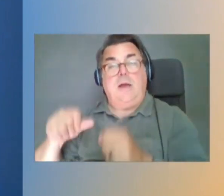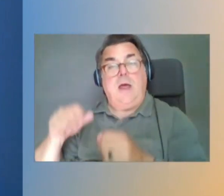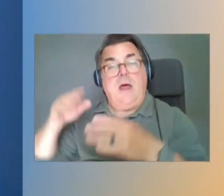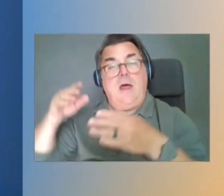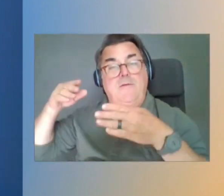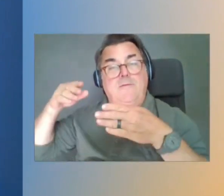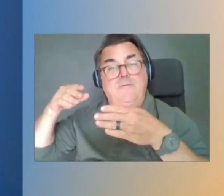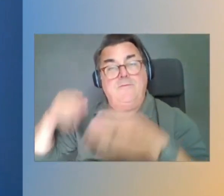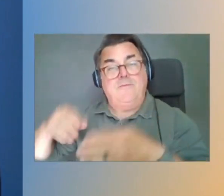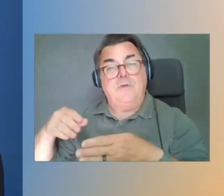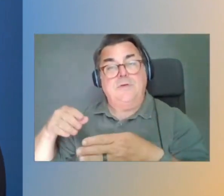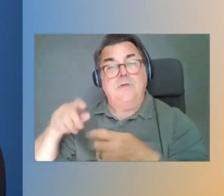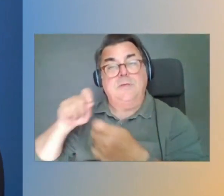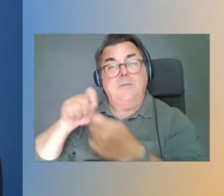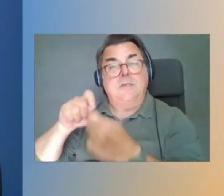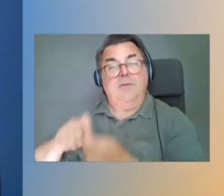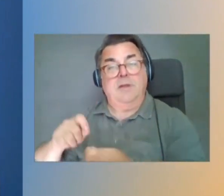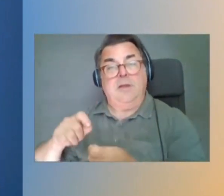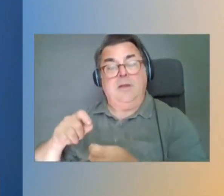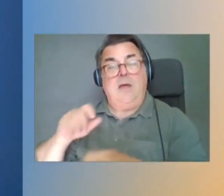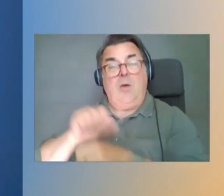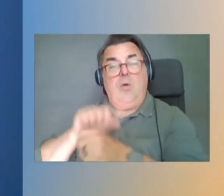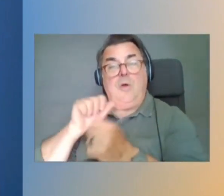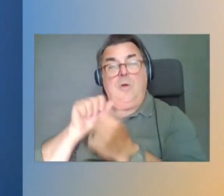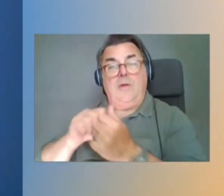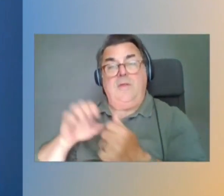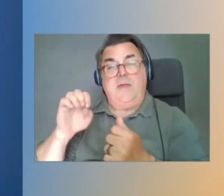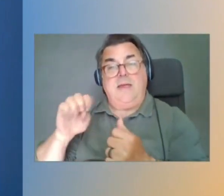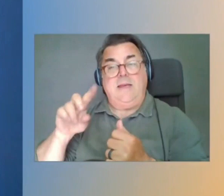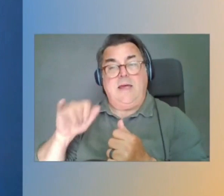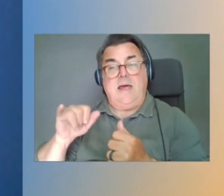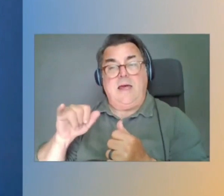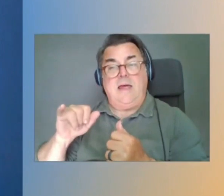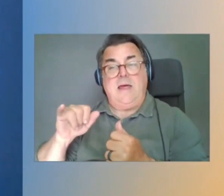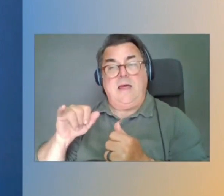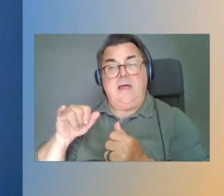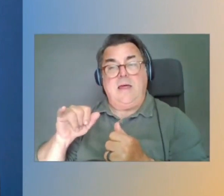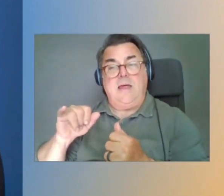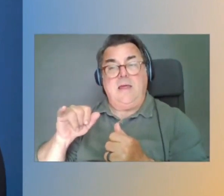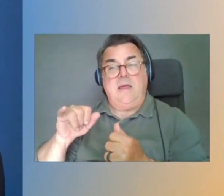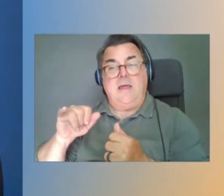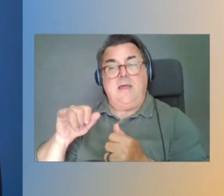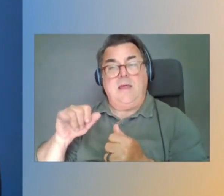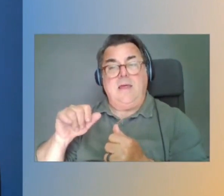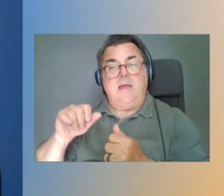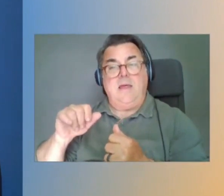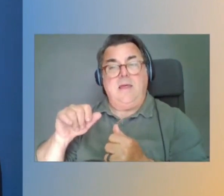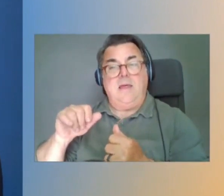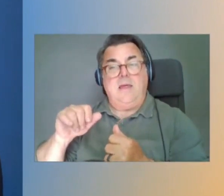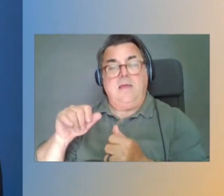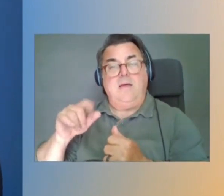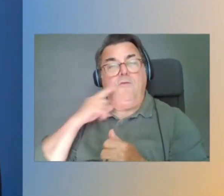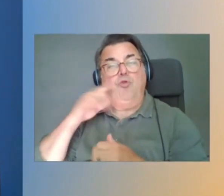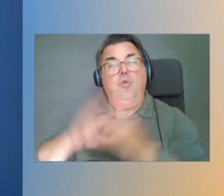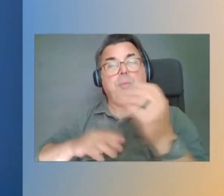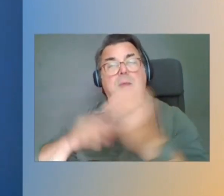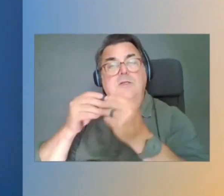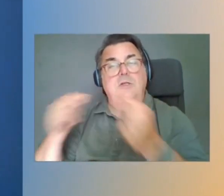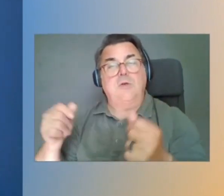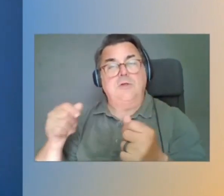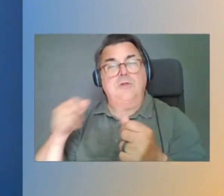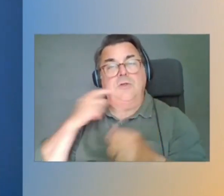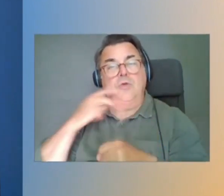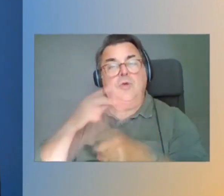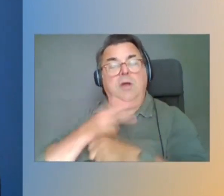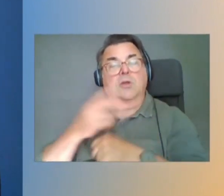and specifically EDA workflows. I work with the EDA, ISVs, and SI and GSI partners that are building solutions to help customers migrate EDA